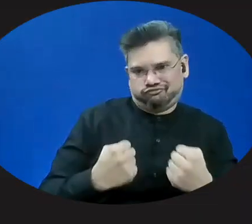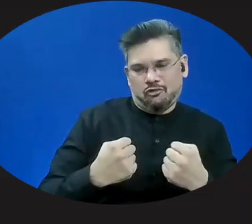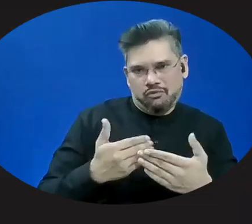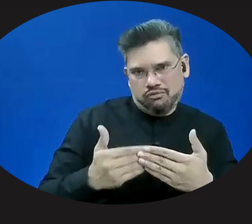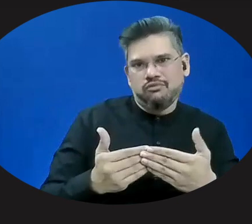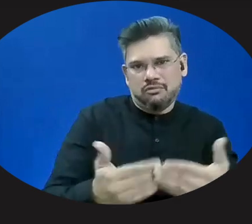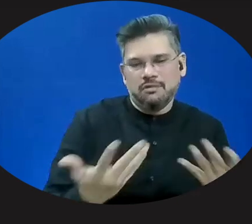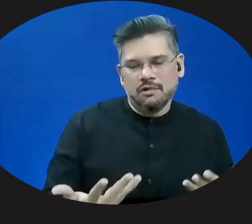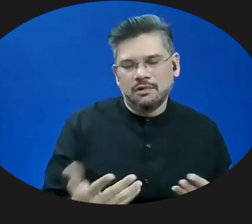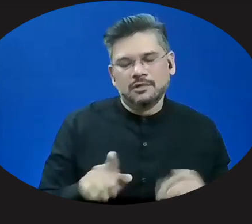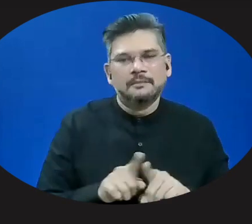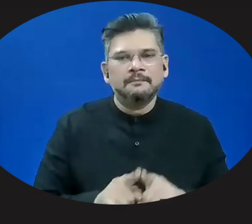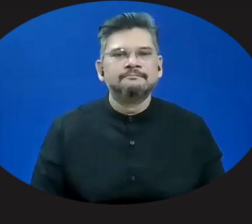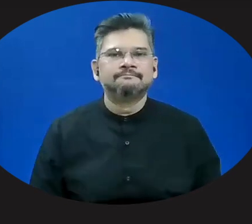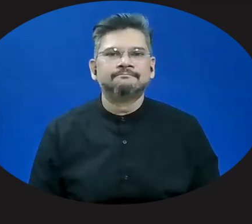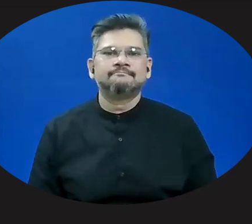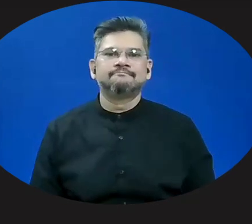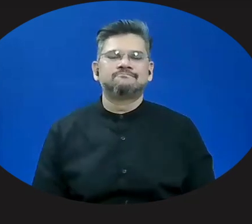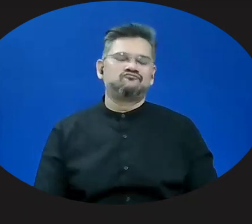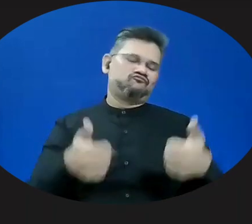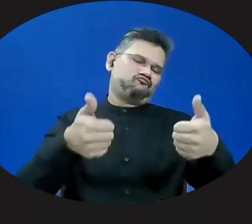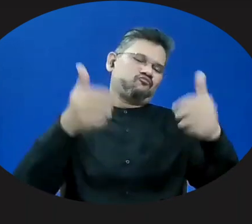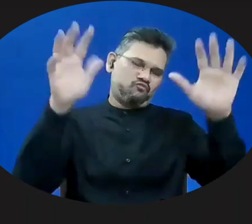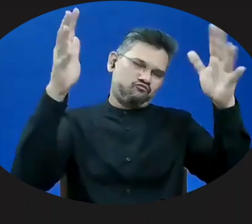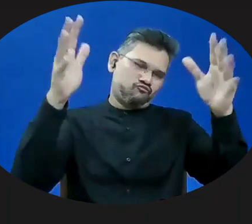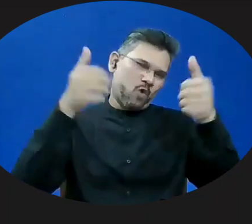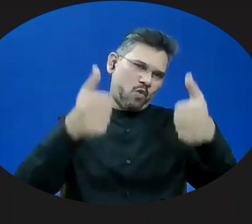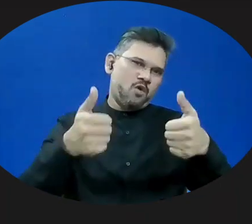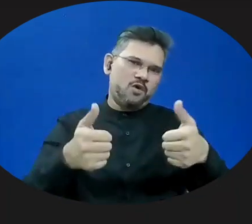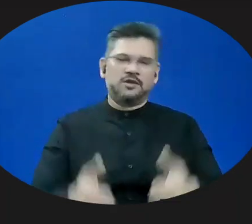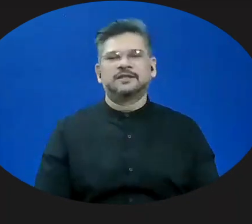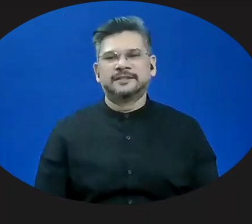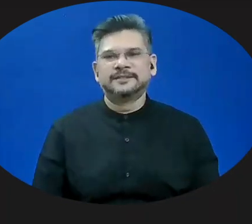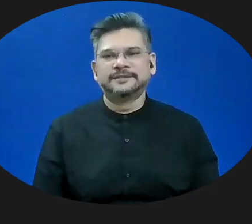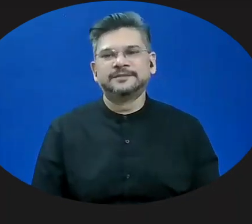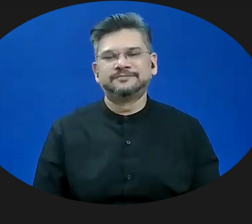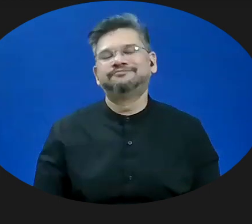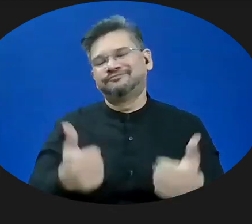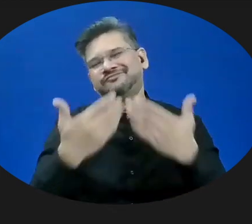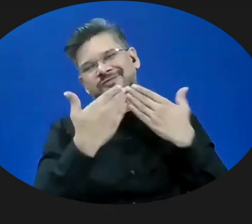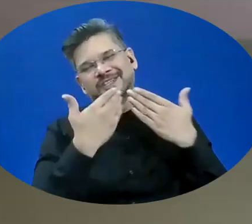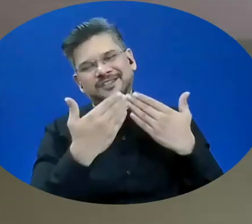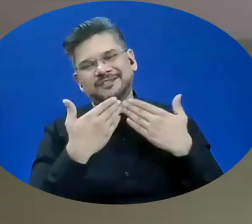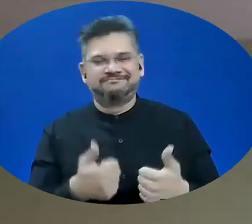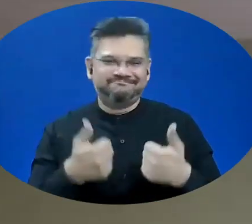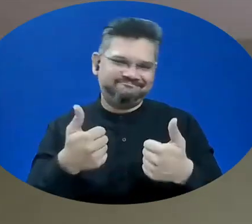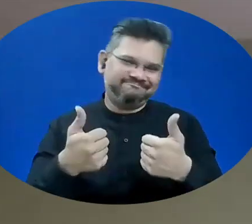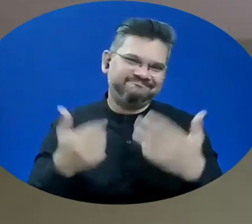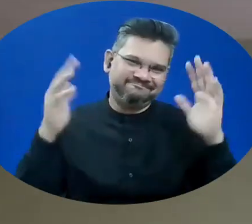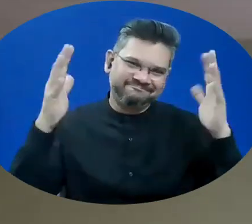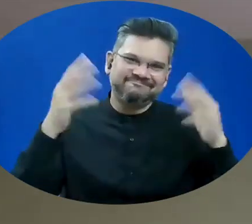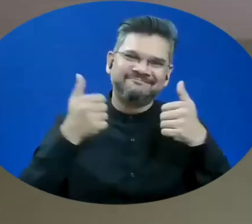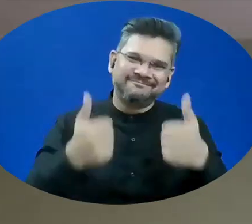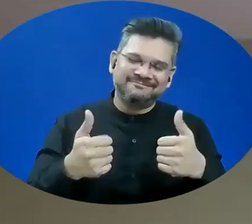same. Oh, that is wonderful. Yeah. So thank you very much. Thank you. Thank you so